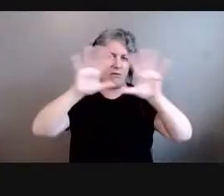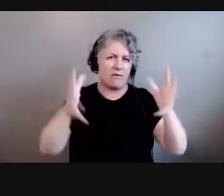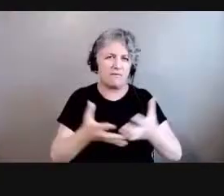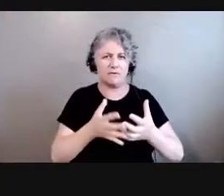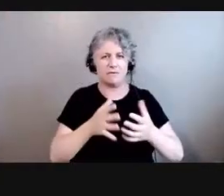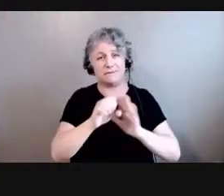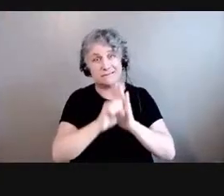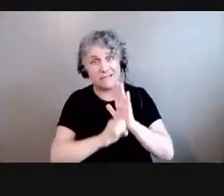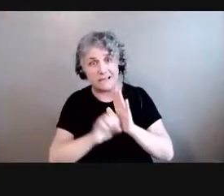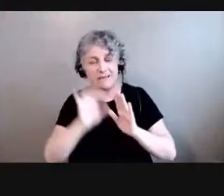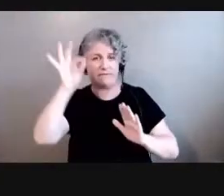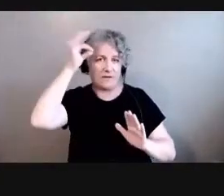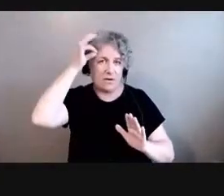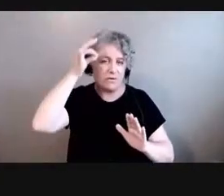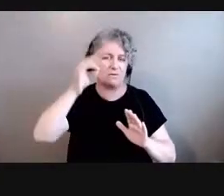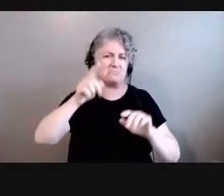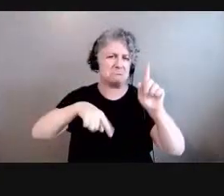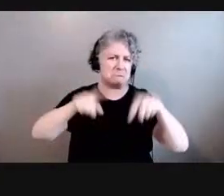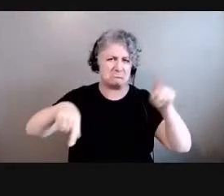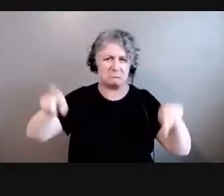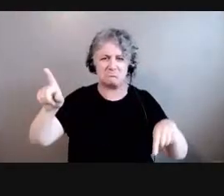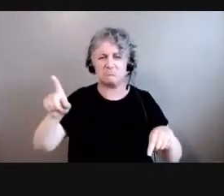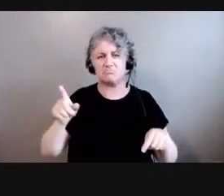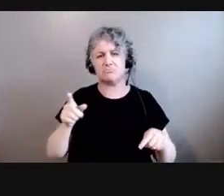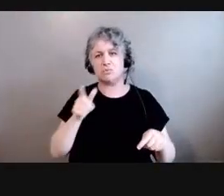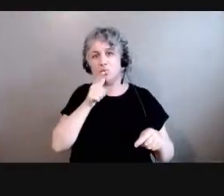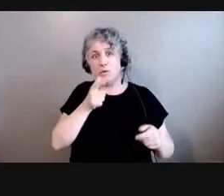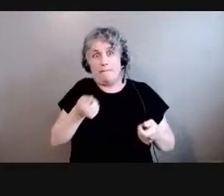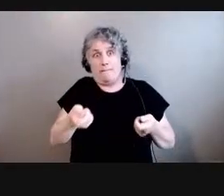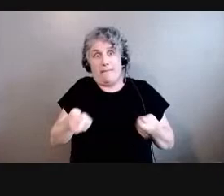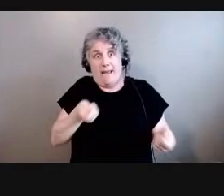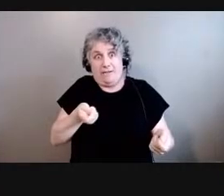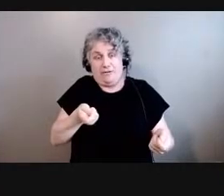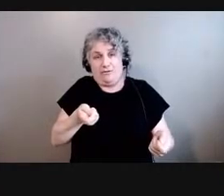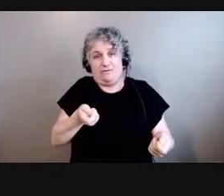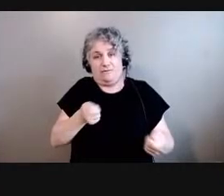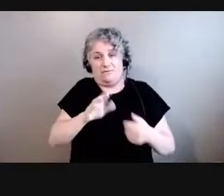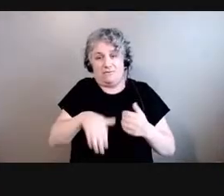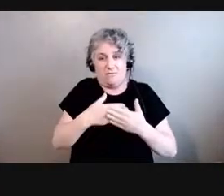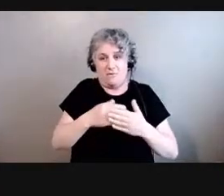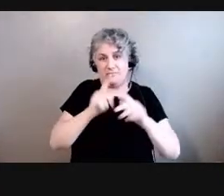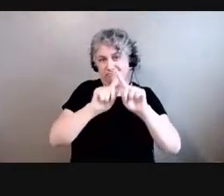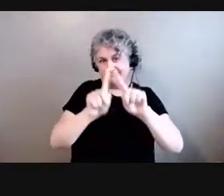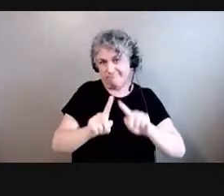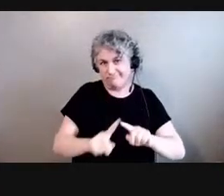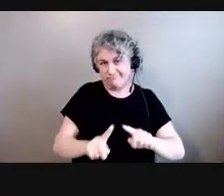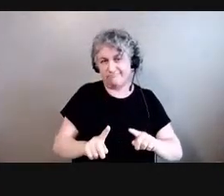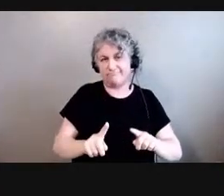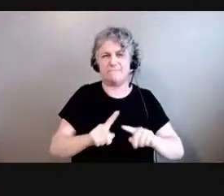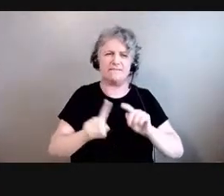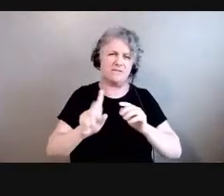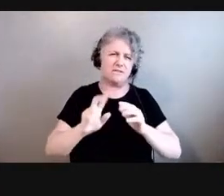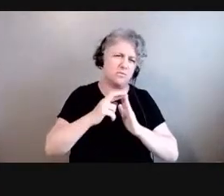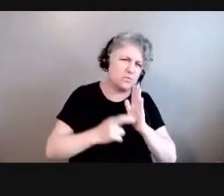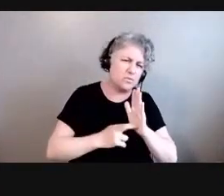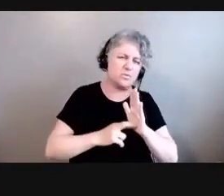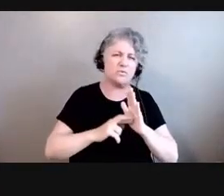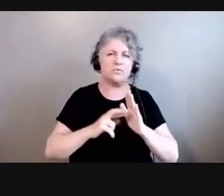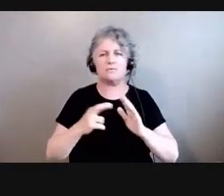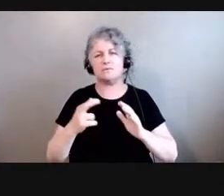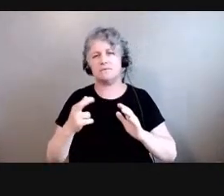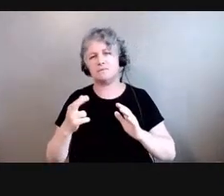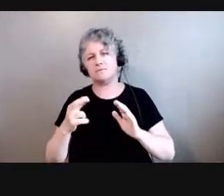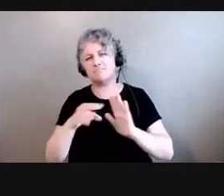federal, that are managing these spaces that all have different rules and